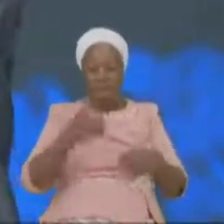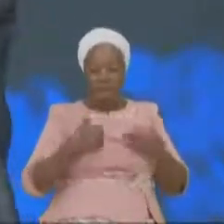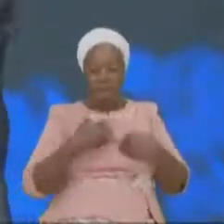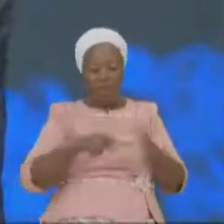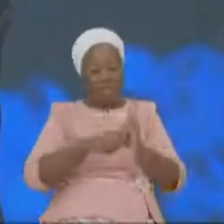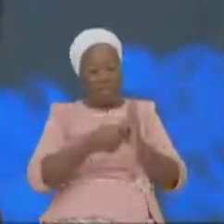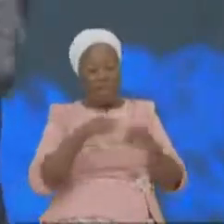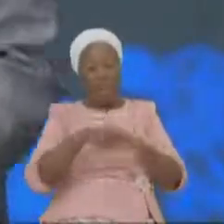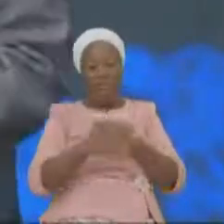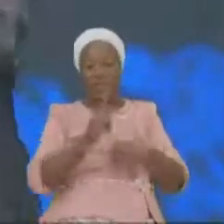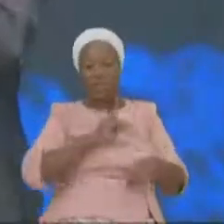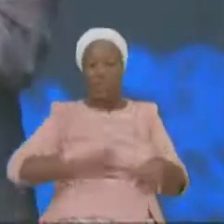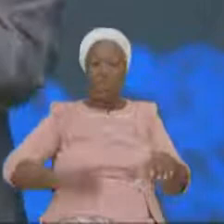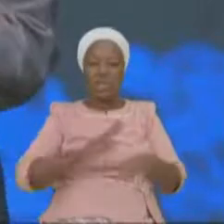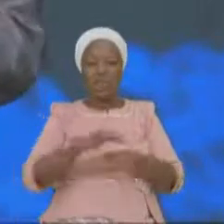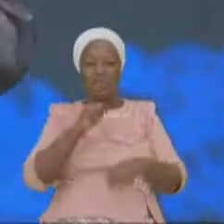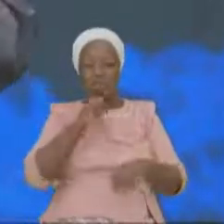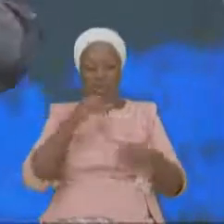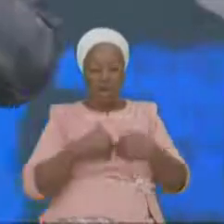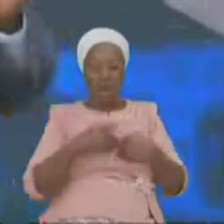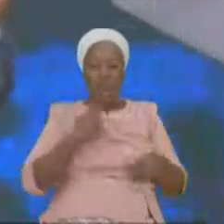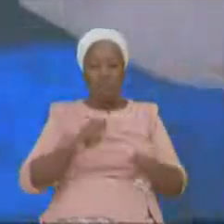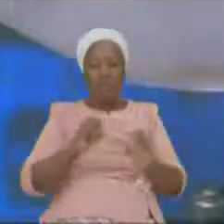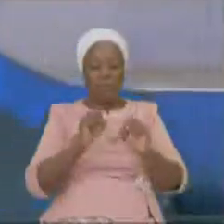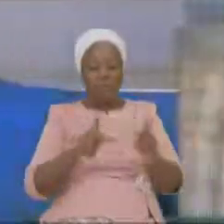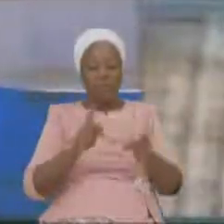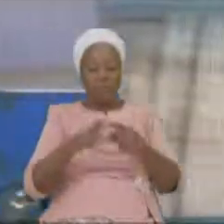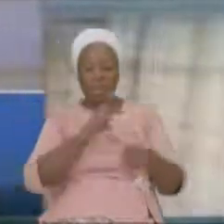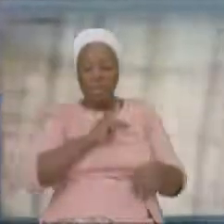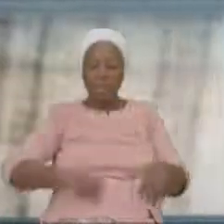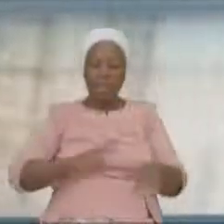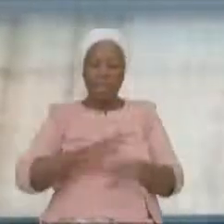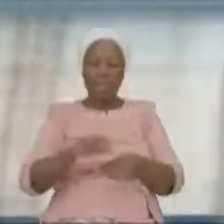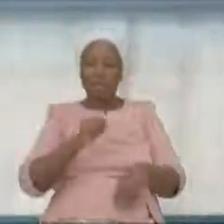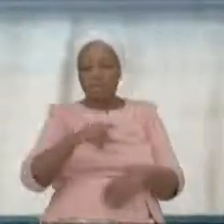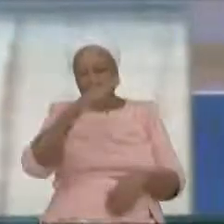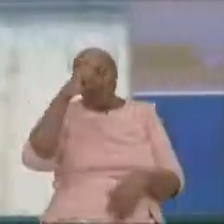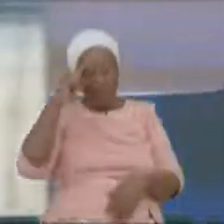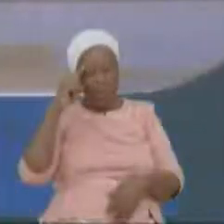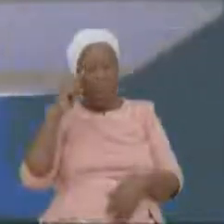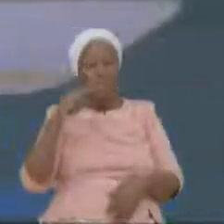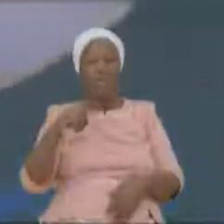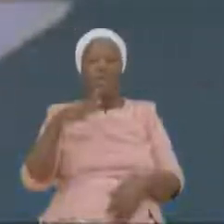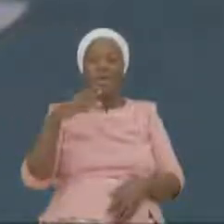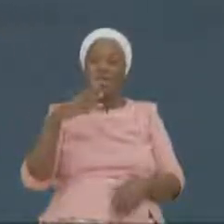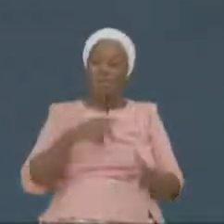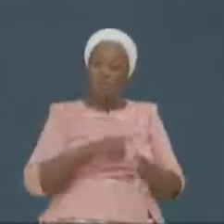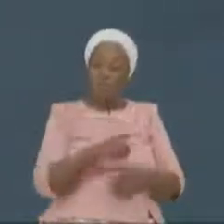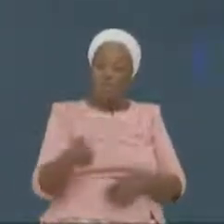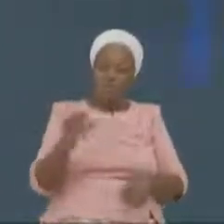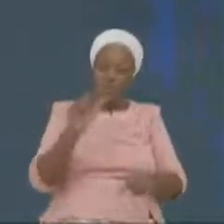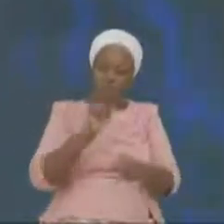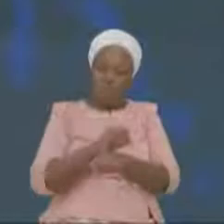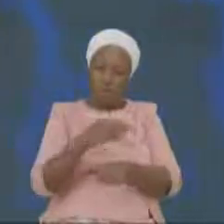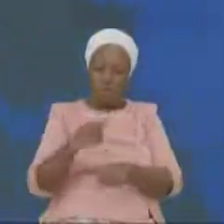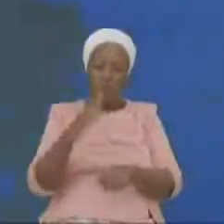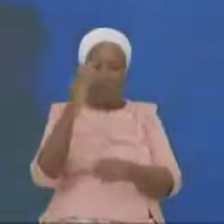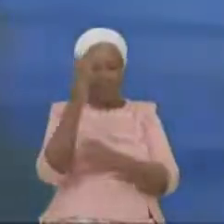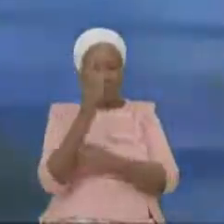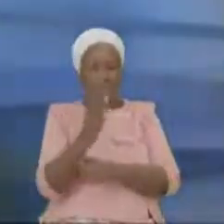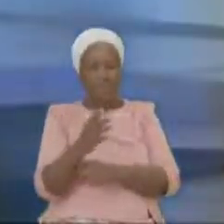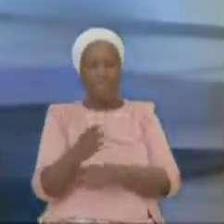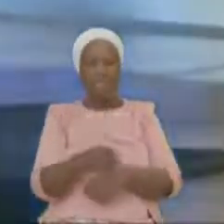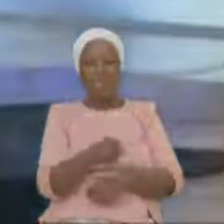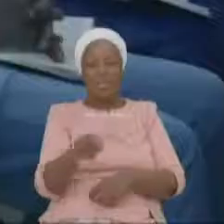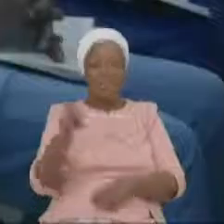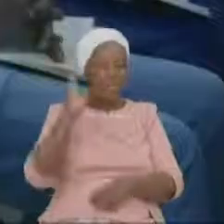have the privilege of the kingdom, because those works of the flesh, they will